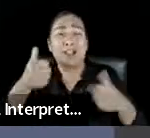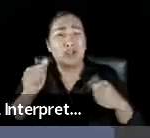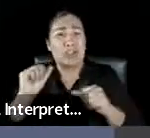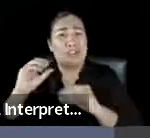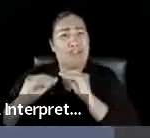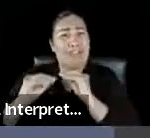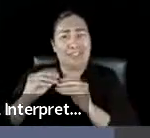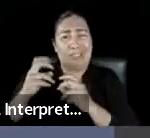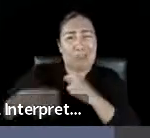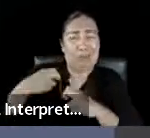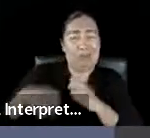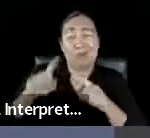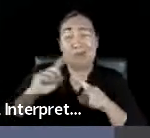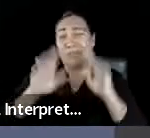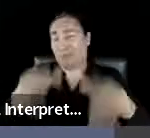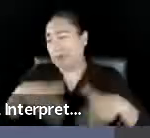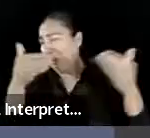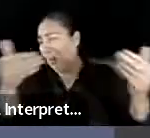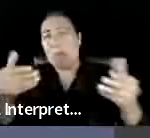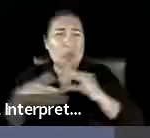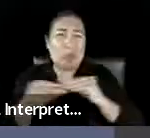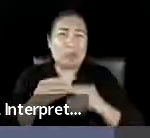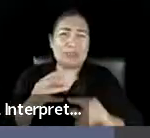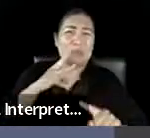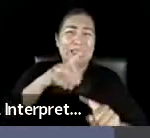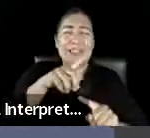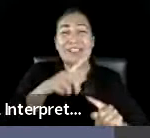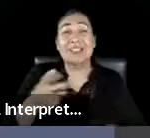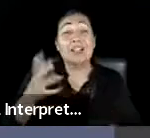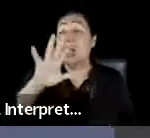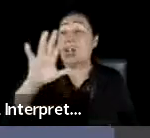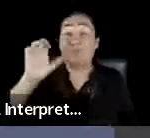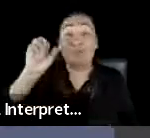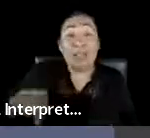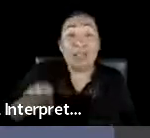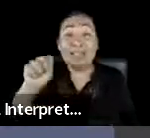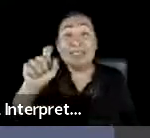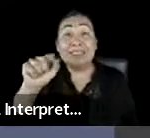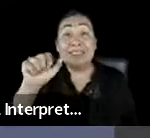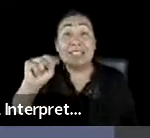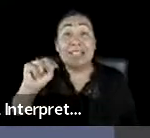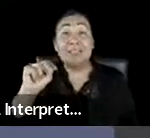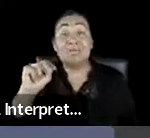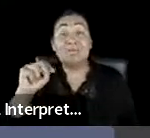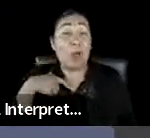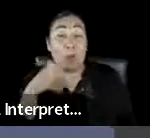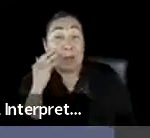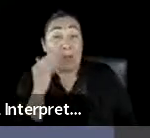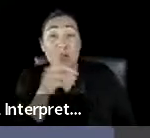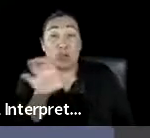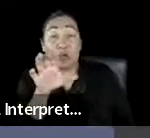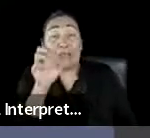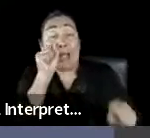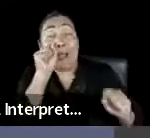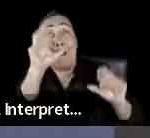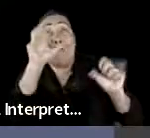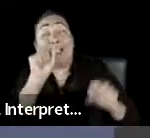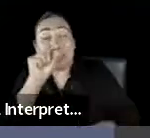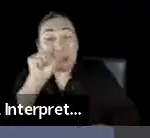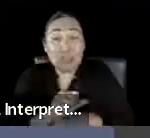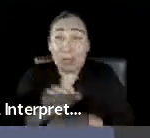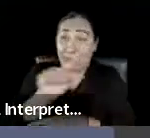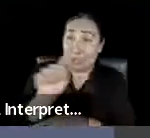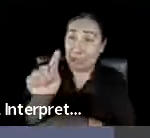but I don't know, man. Well, why don't you save your remarks? Well, let's just chat yeah. Well, first of all, Stan, I just want to say you're doing an amazing job. Thanks, man. In this